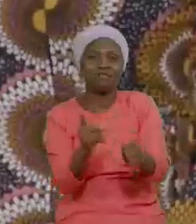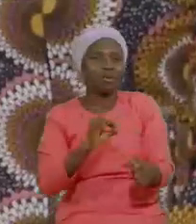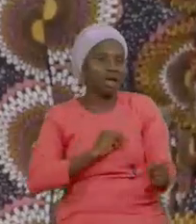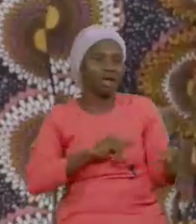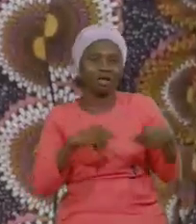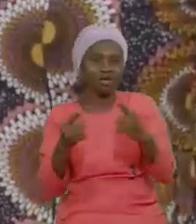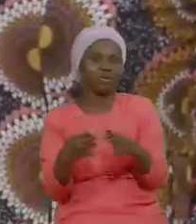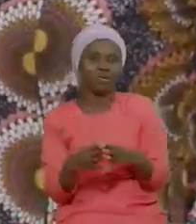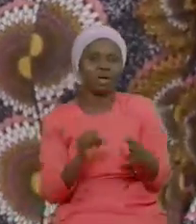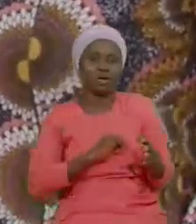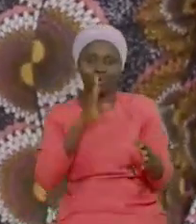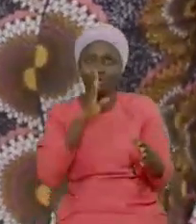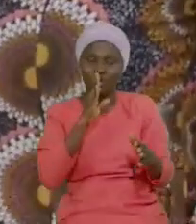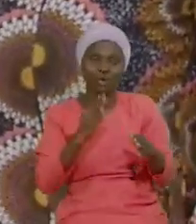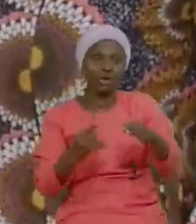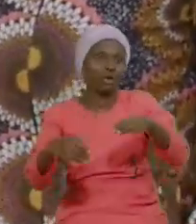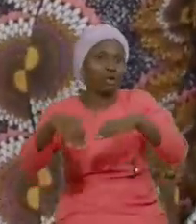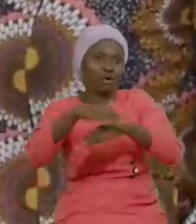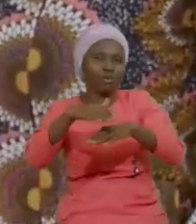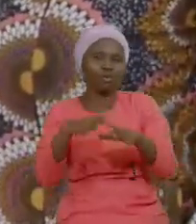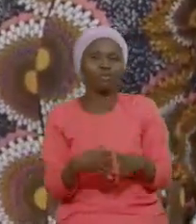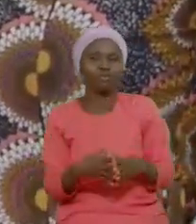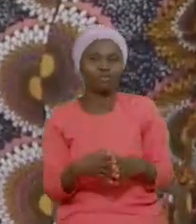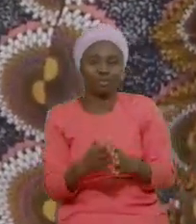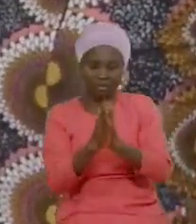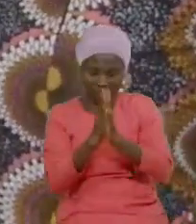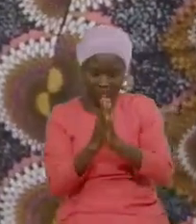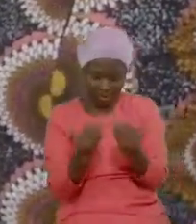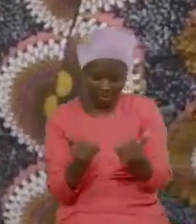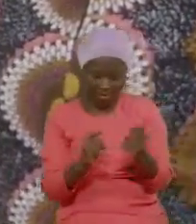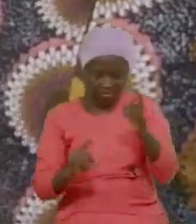Pray to the Lord. He's answering your prayer right now.